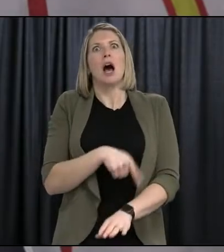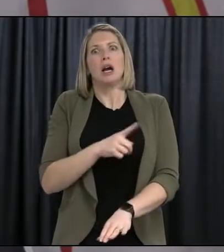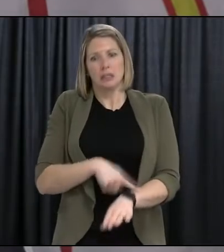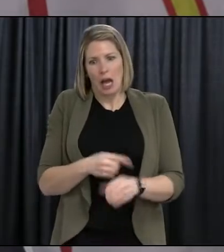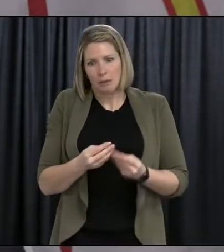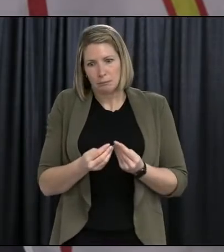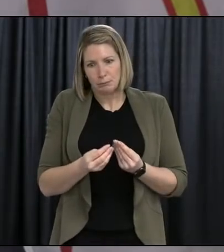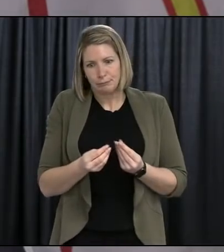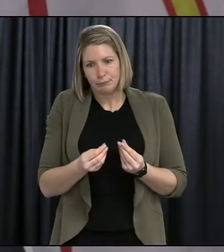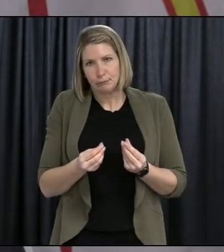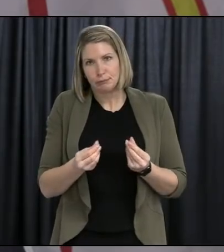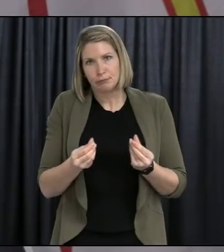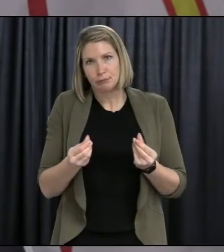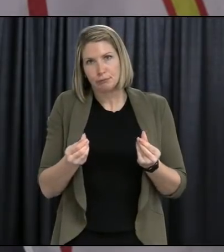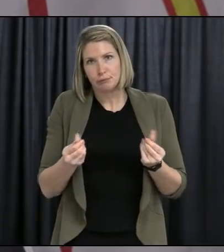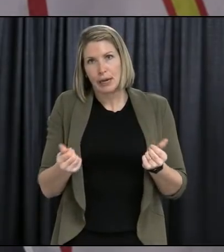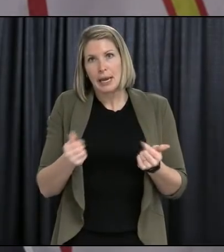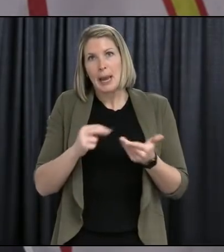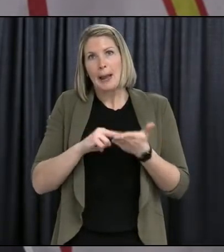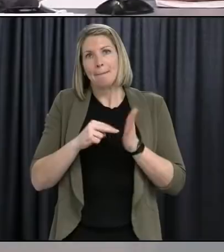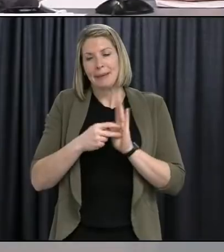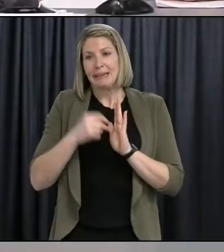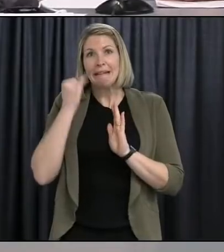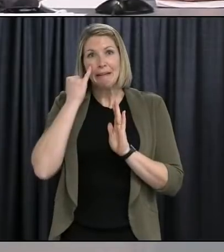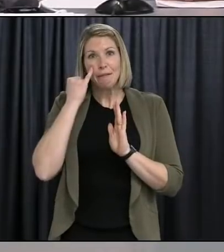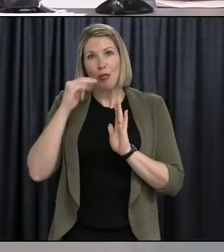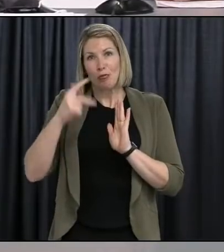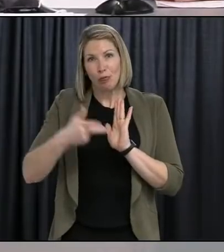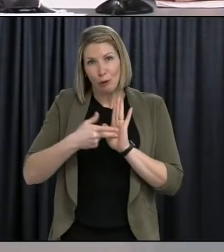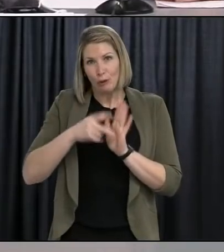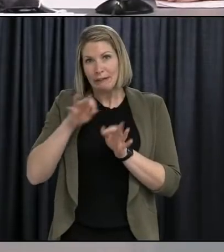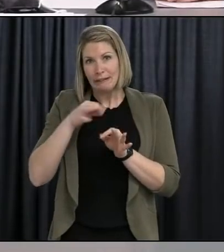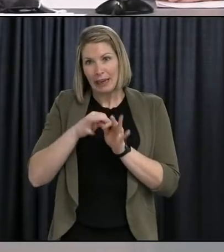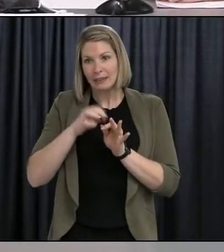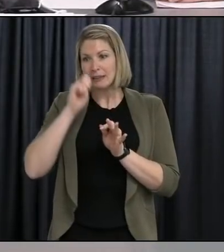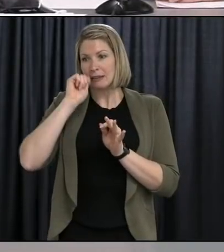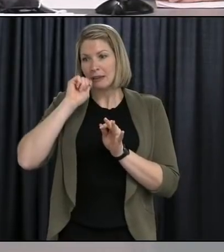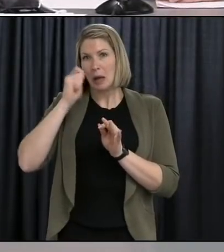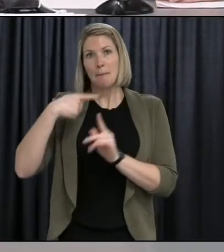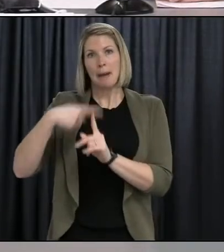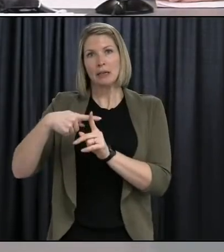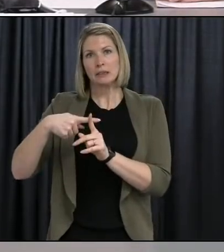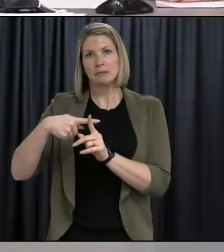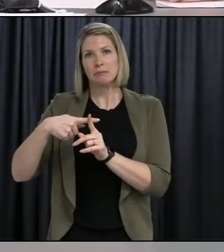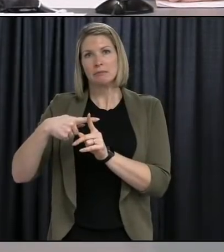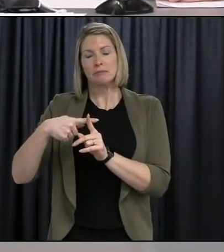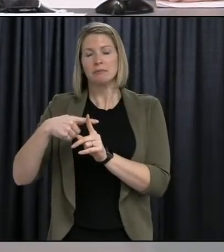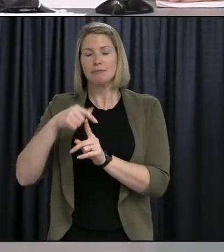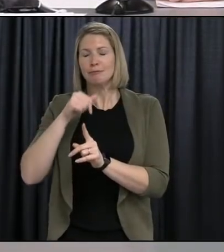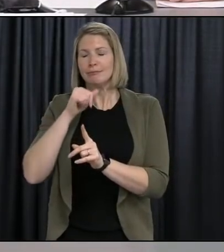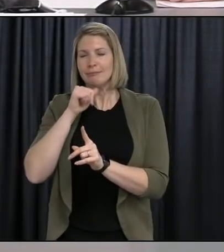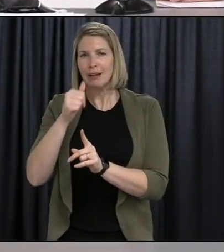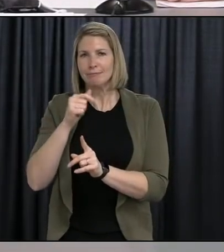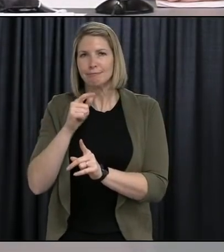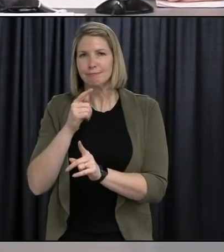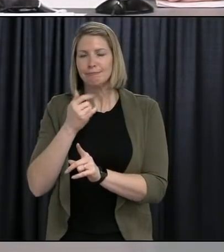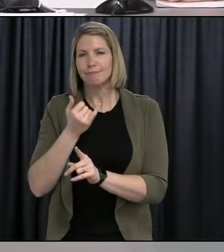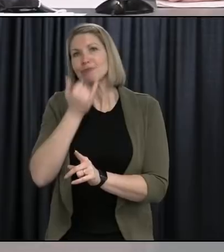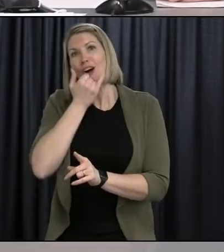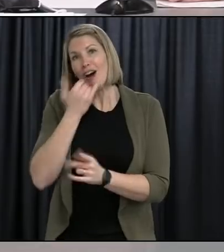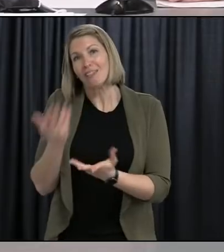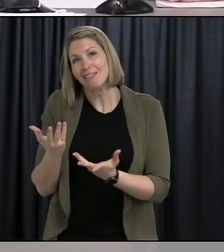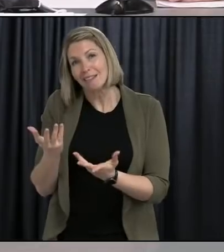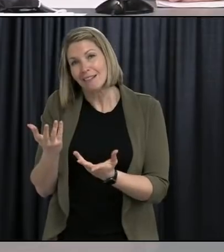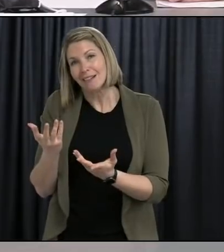symptoms. Okay, wonderful. Thank you very much. Our next questions are from Peter Jackson with The Telegram. Please go